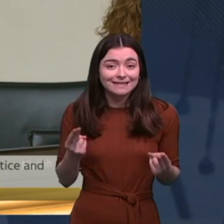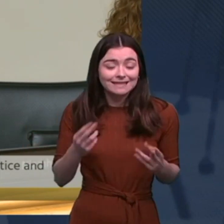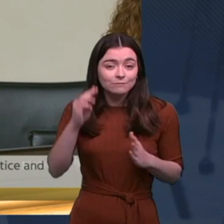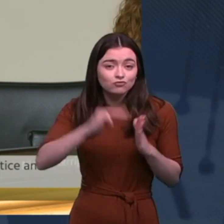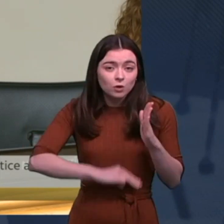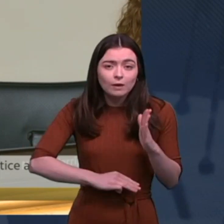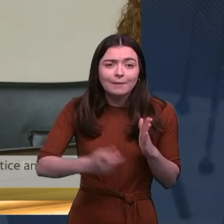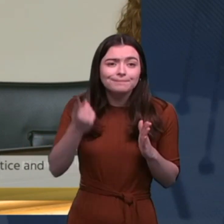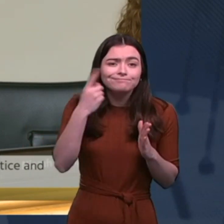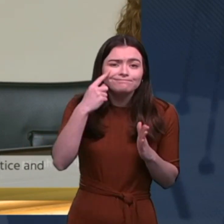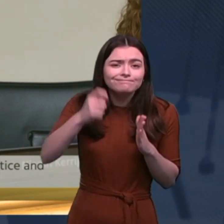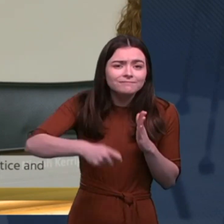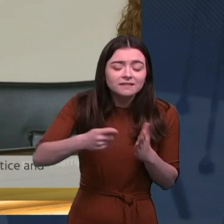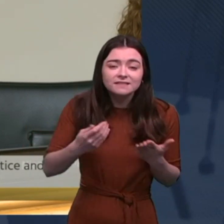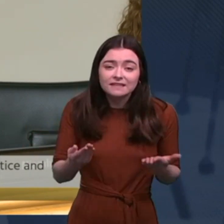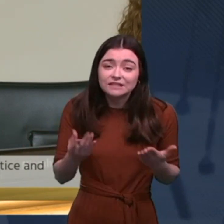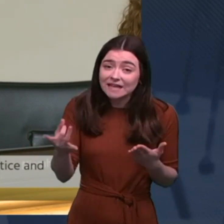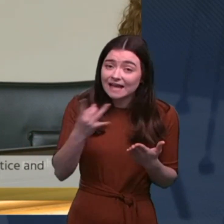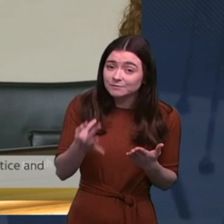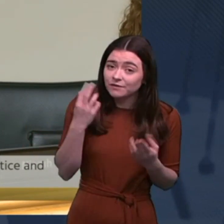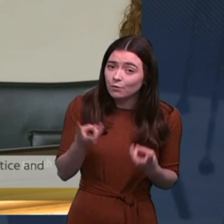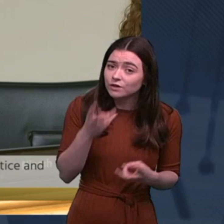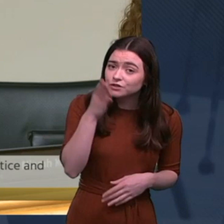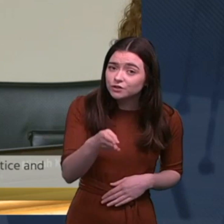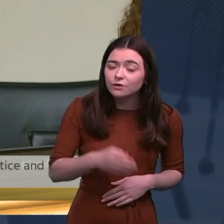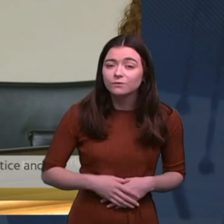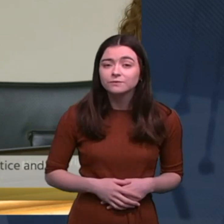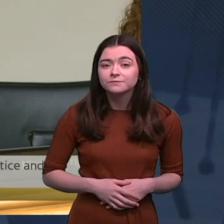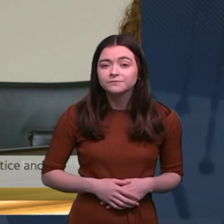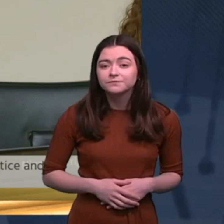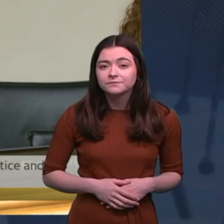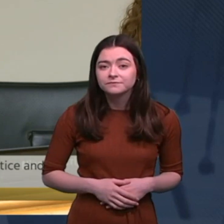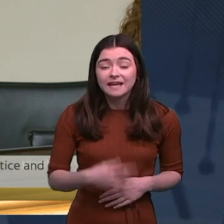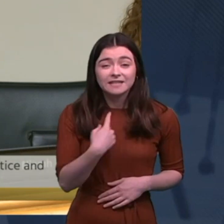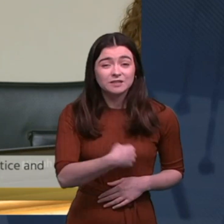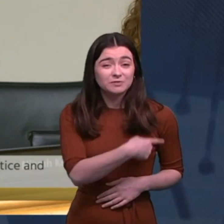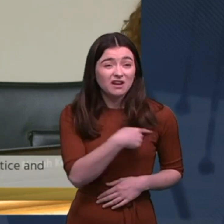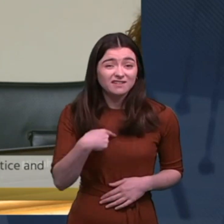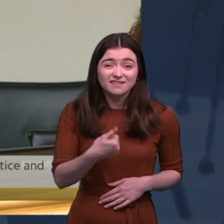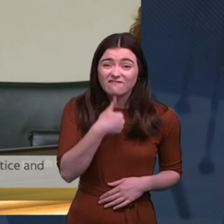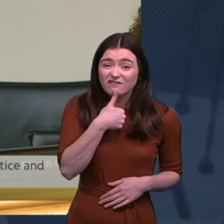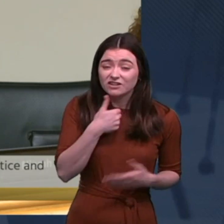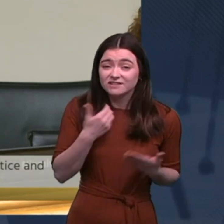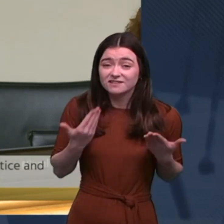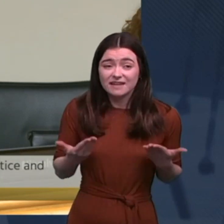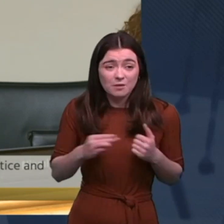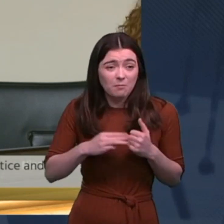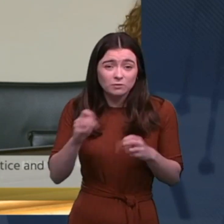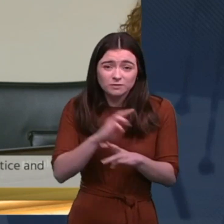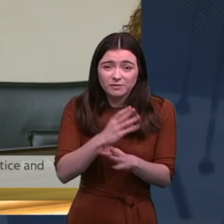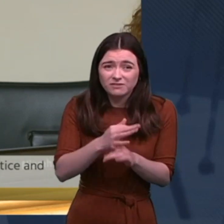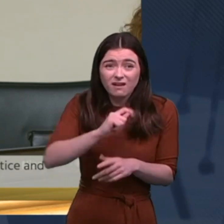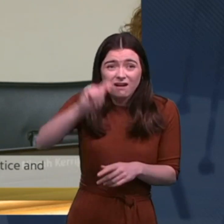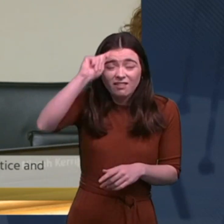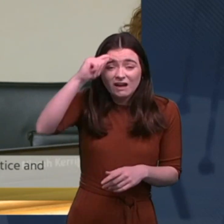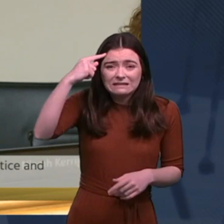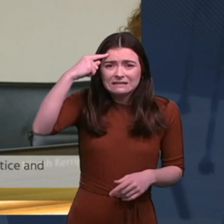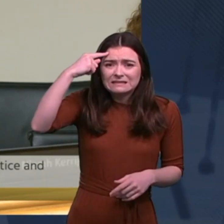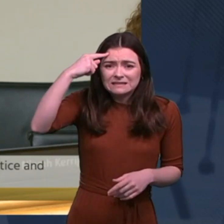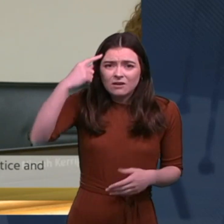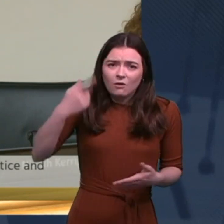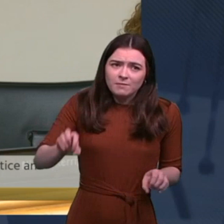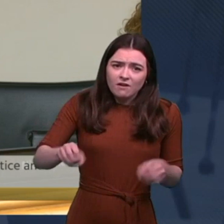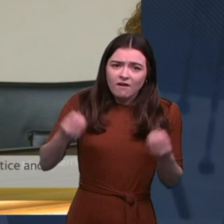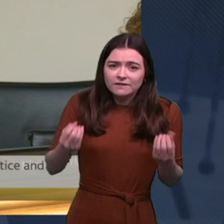were piloting it. And she asked, would I like to attend? And to be honest, at first, like most parents, I thought, I'm being